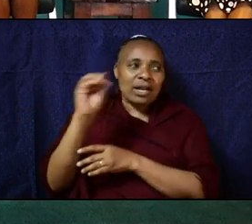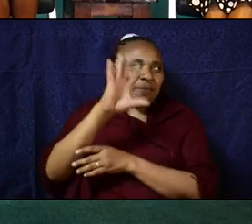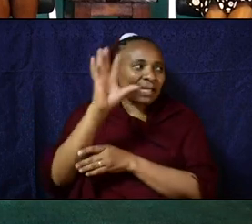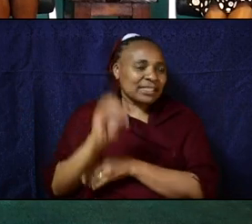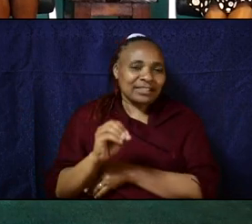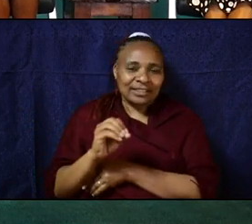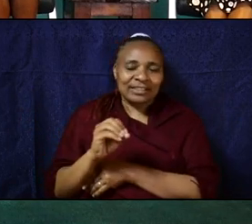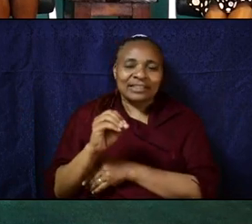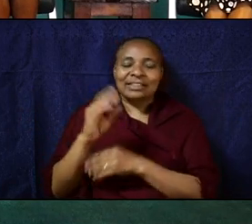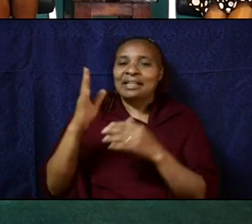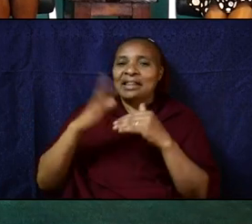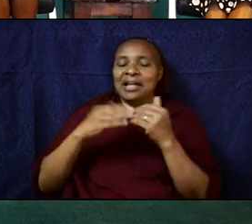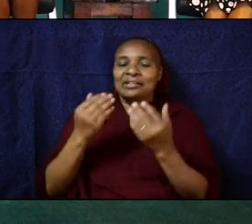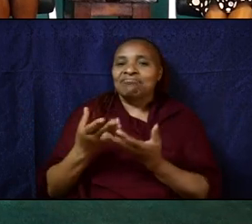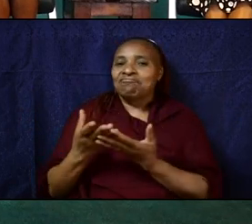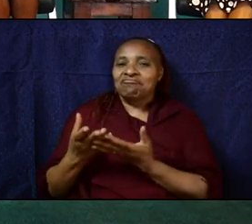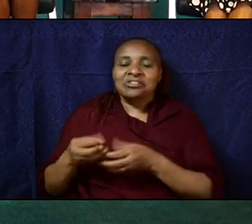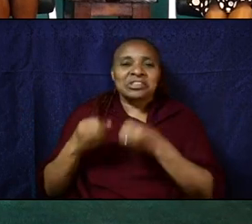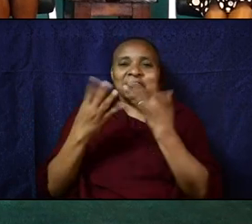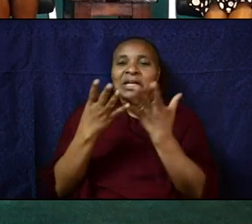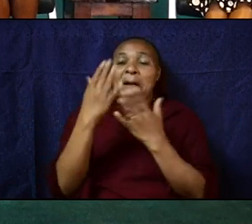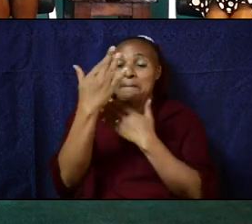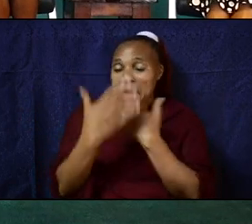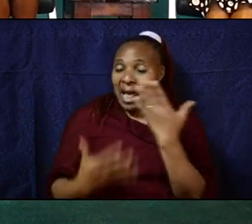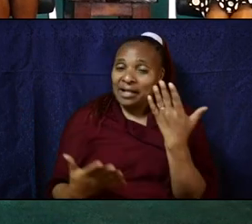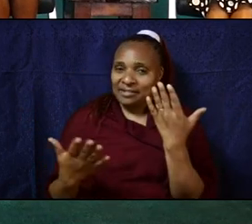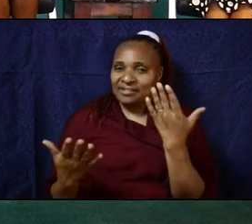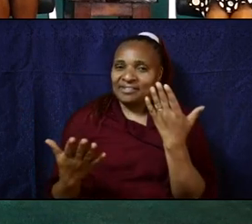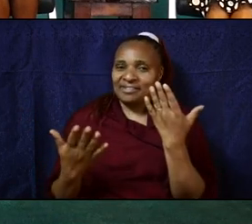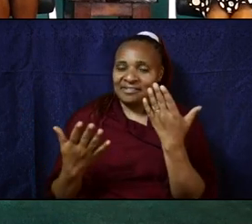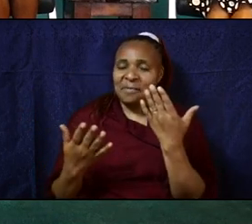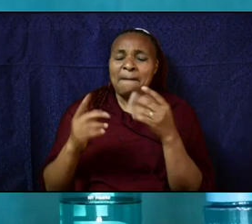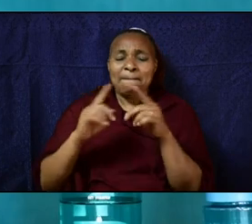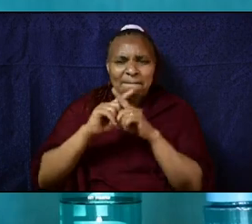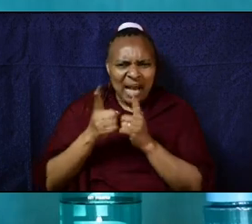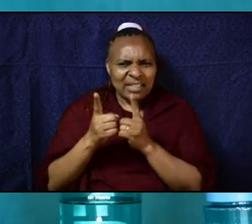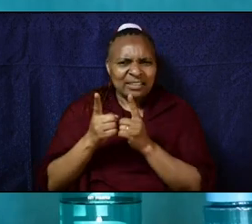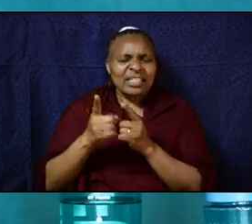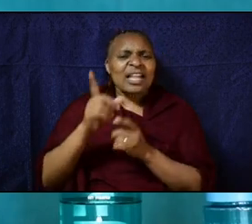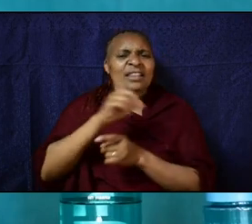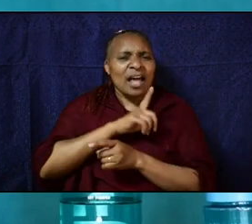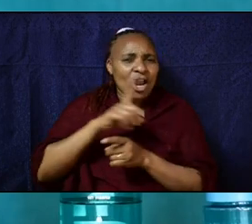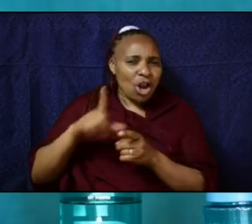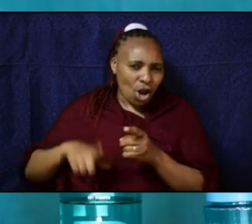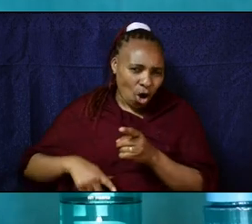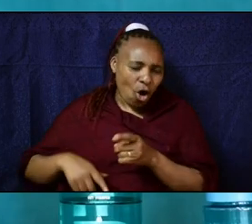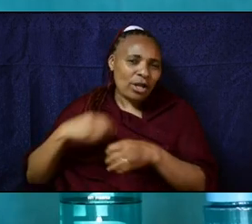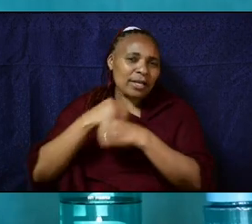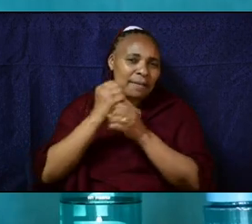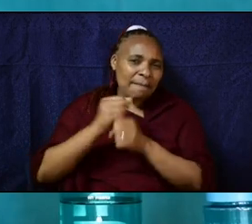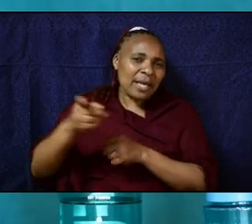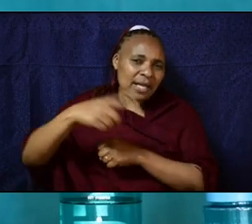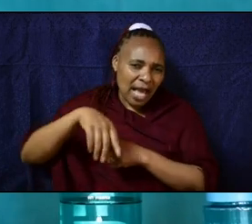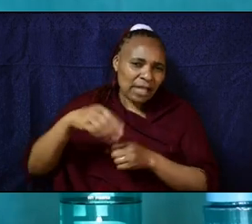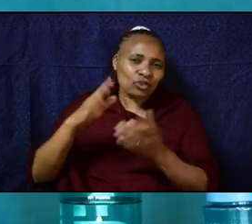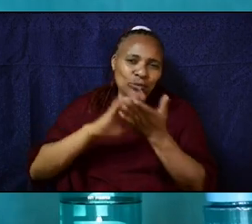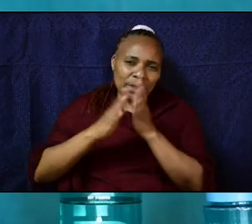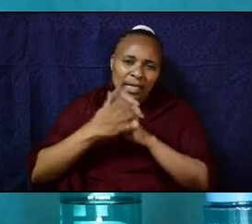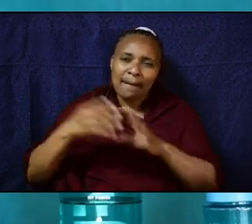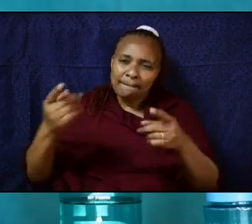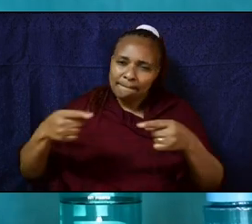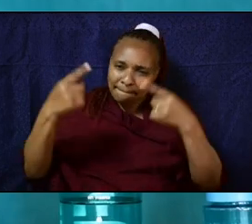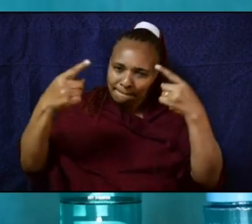Unless you're donating blood. I mean, you can keep everything. But the Lord calls us to excellence.